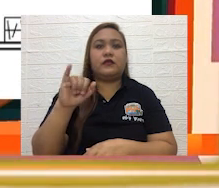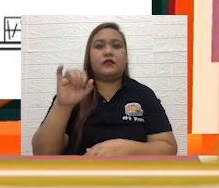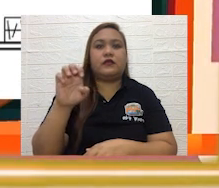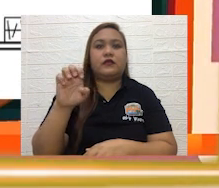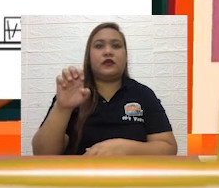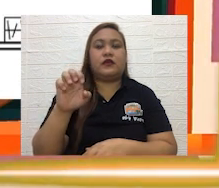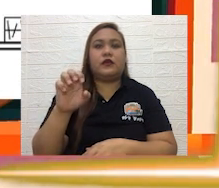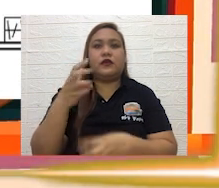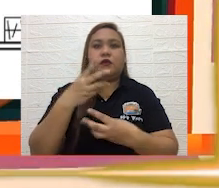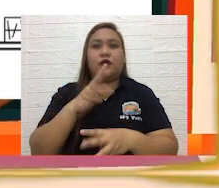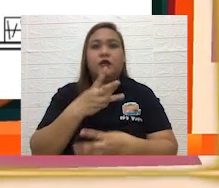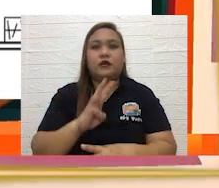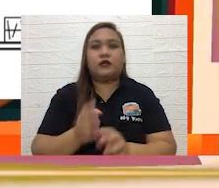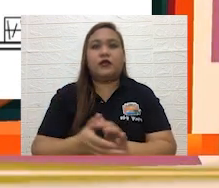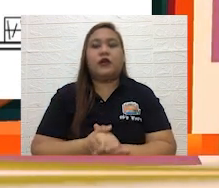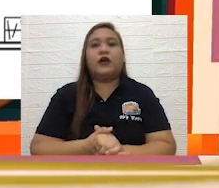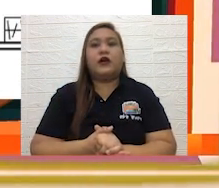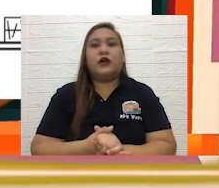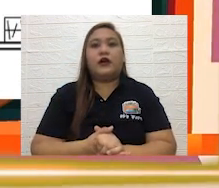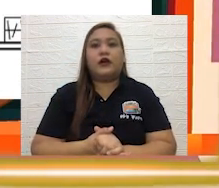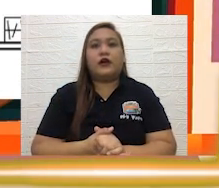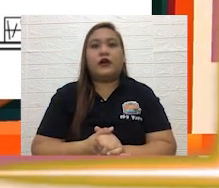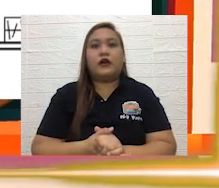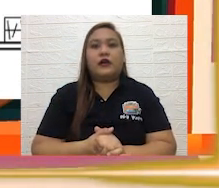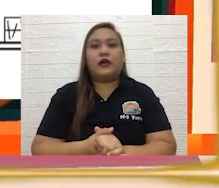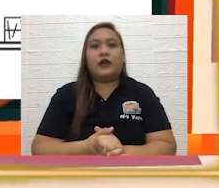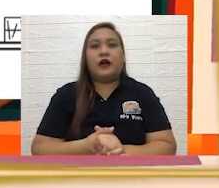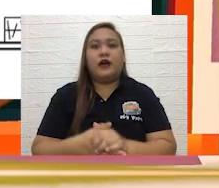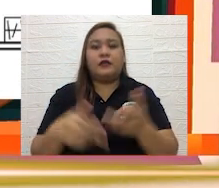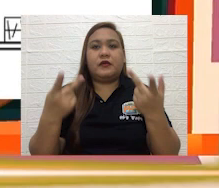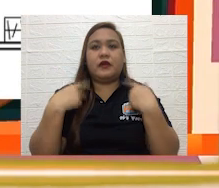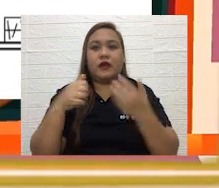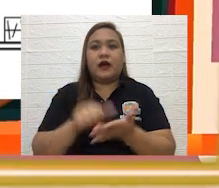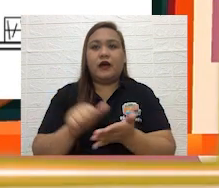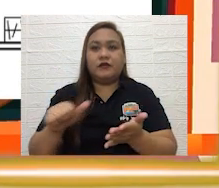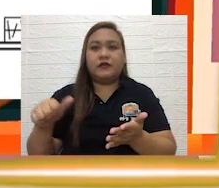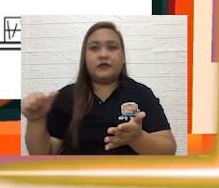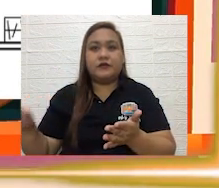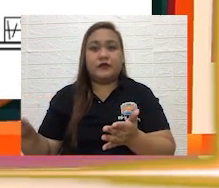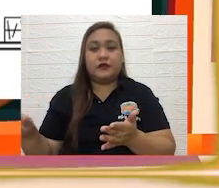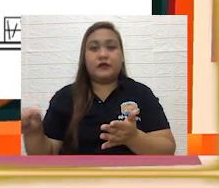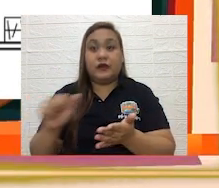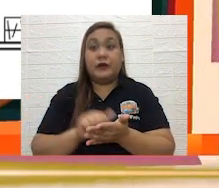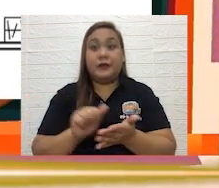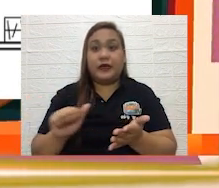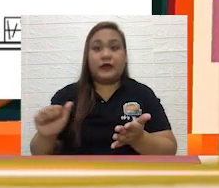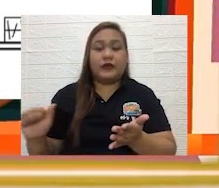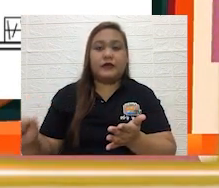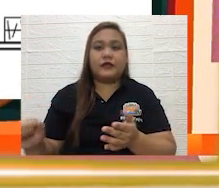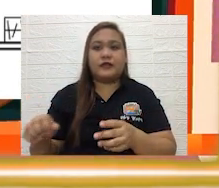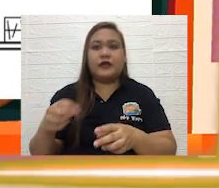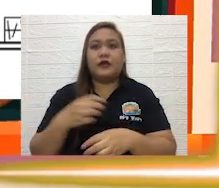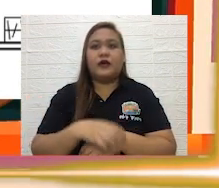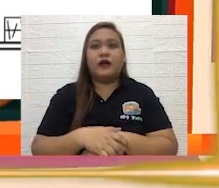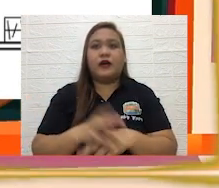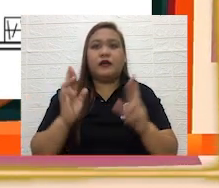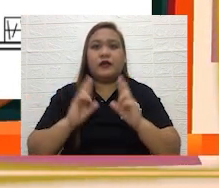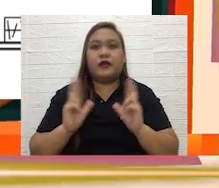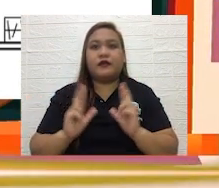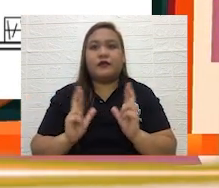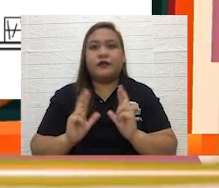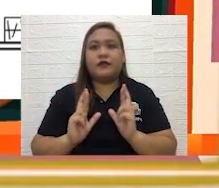Illustrated here are fixtures and appliance symbols, such as the sink, range,